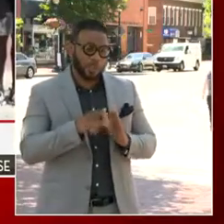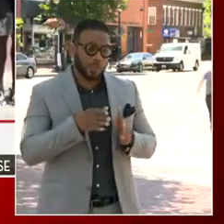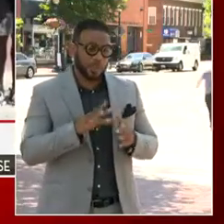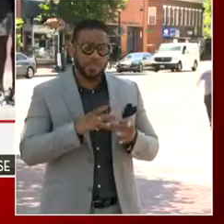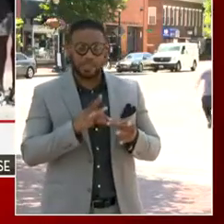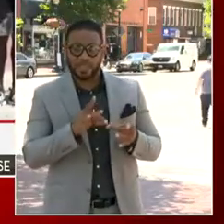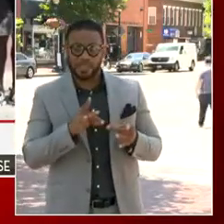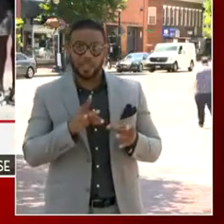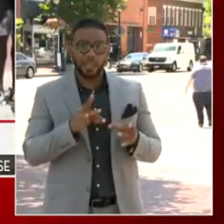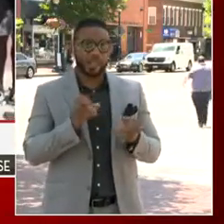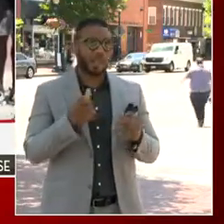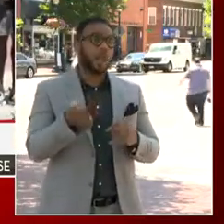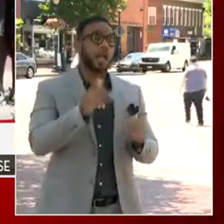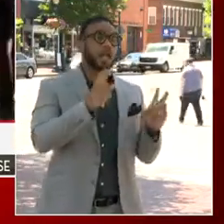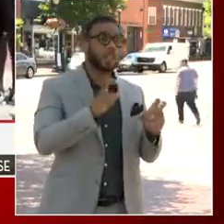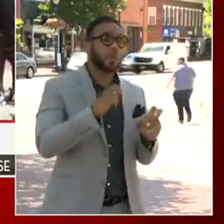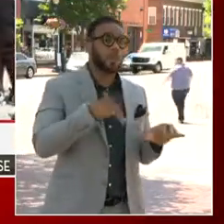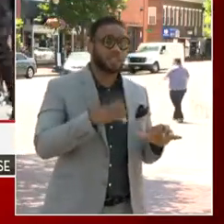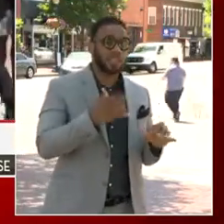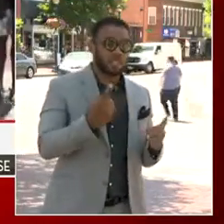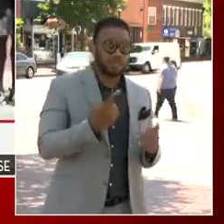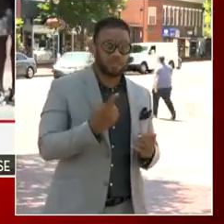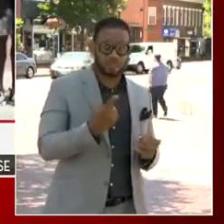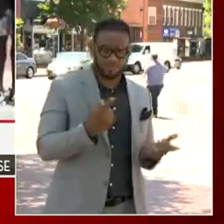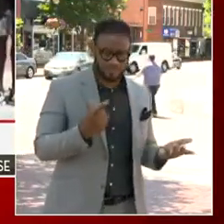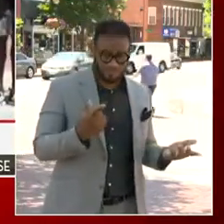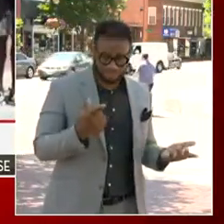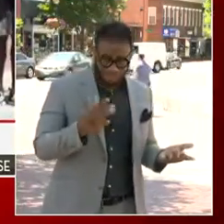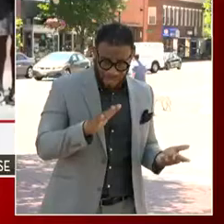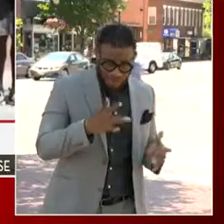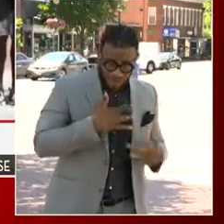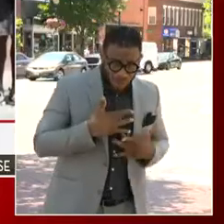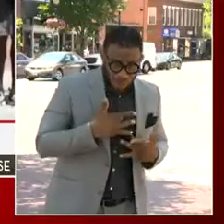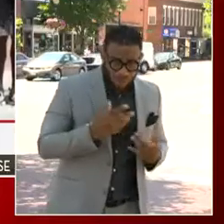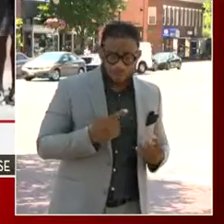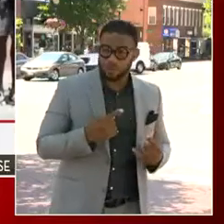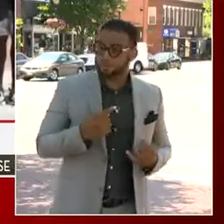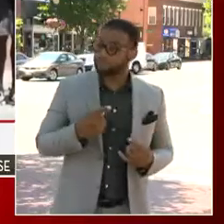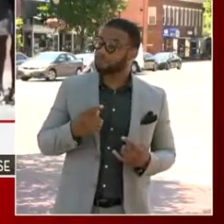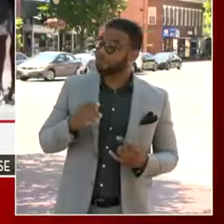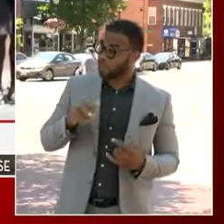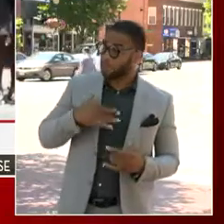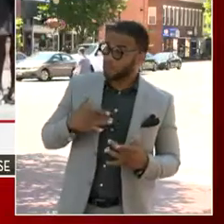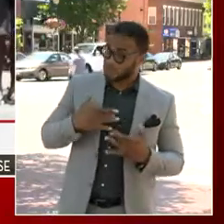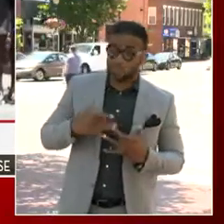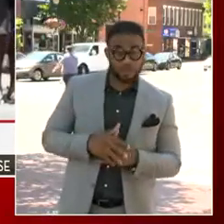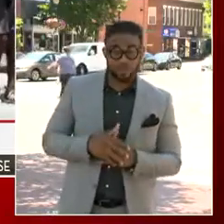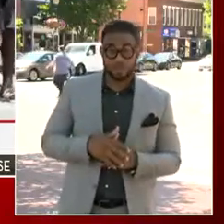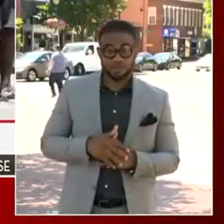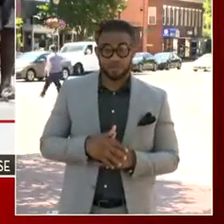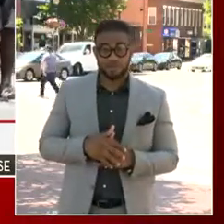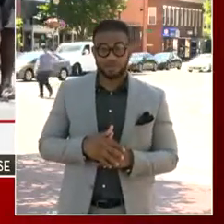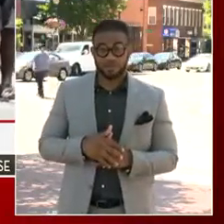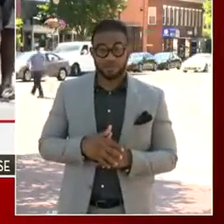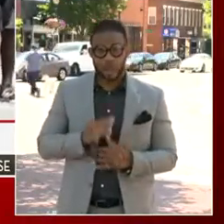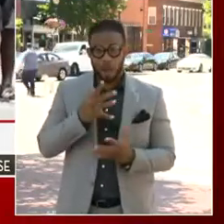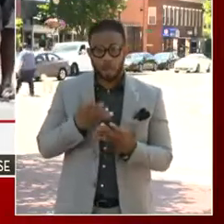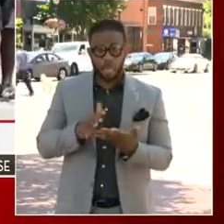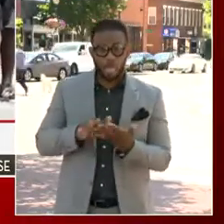to say a number of other issues we've done something. Is that your concern? That's my concern. That's exactly right.